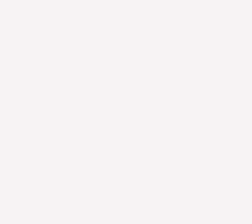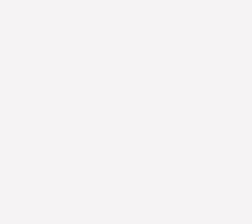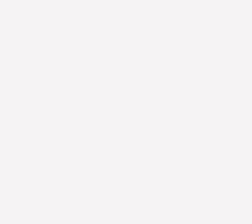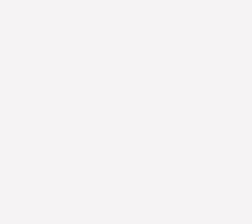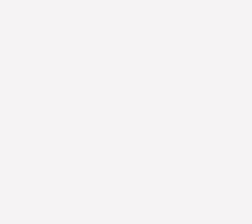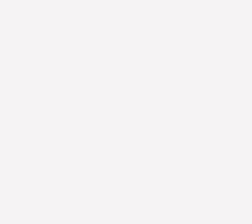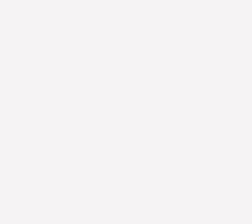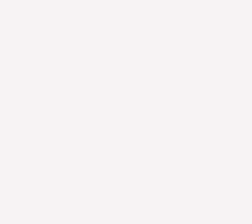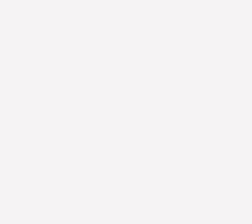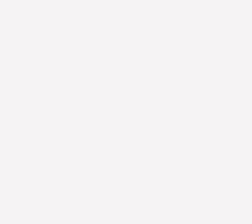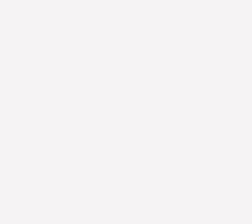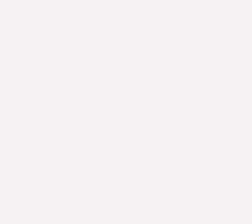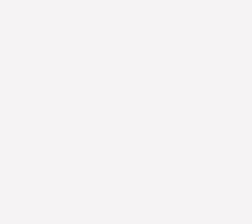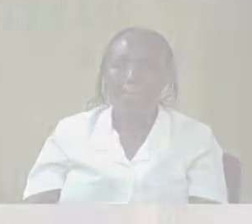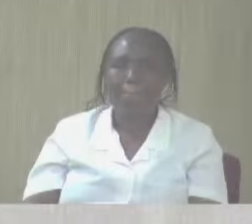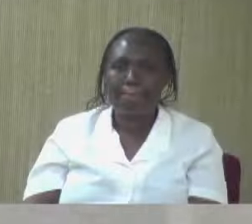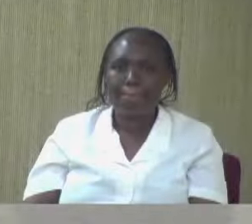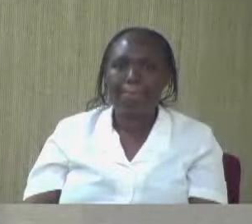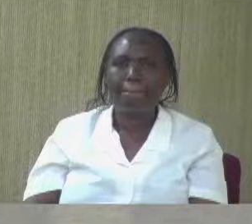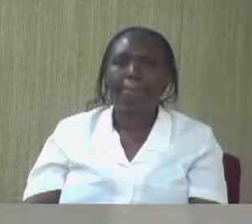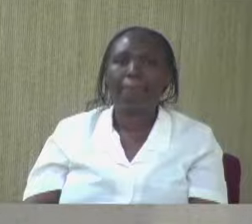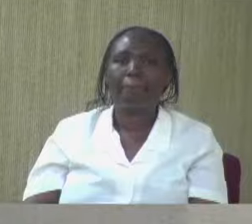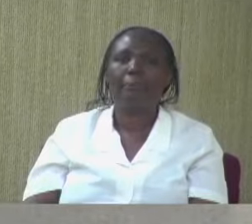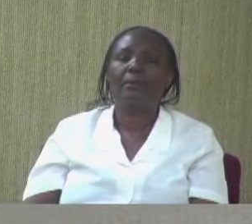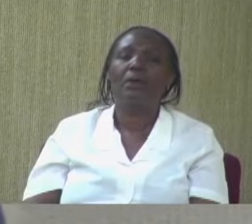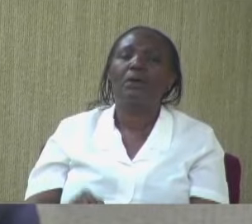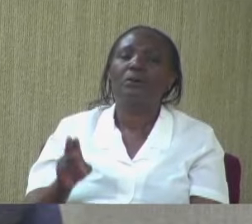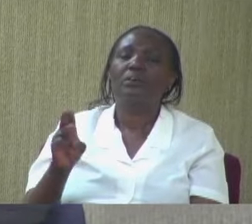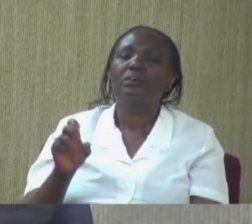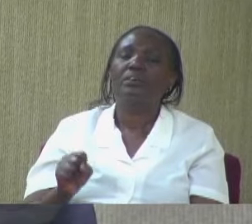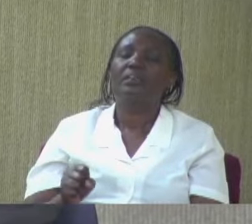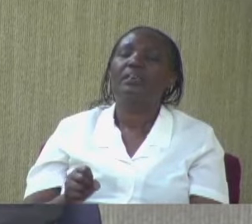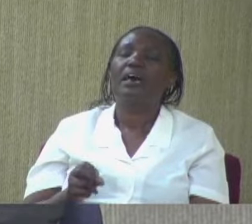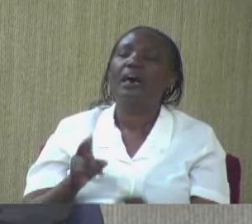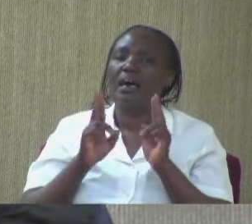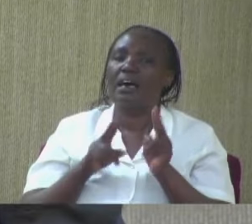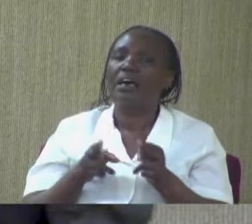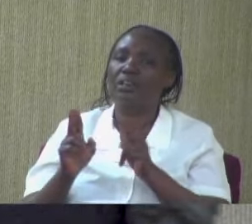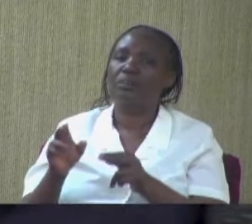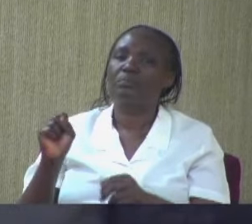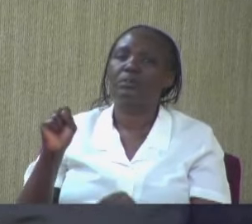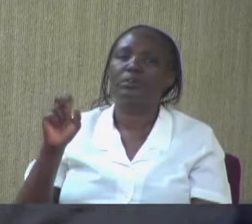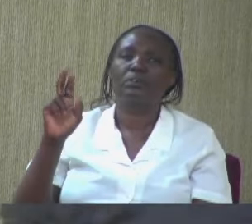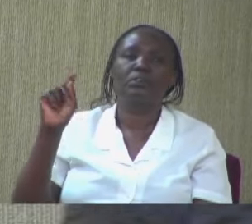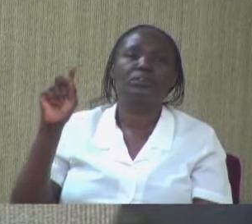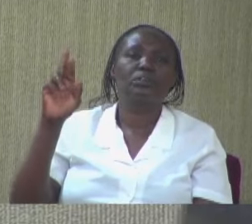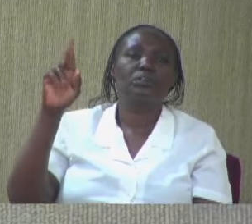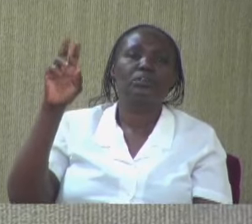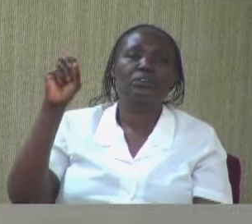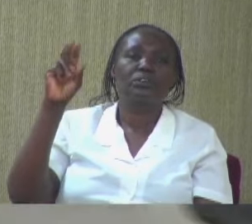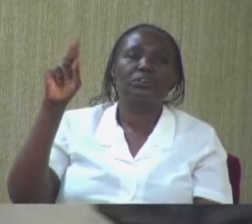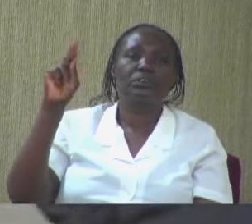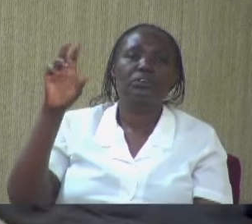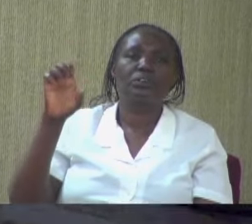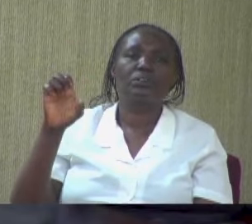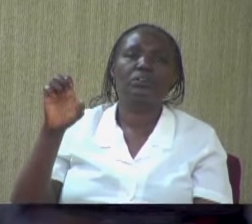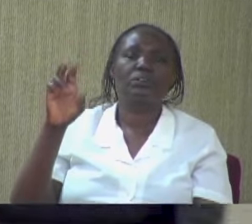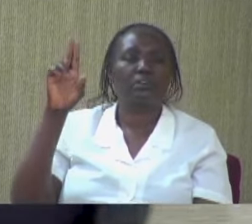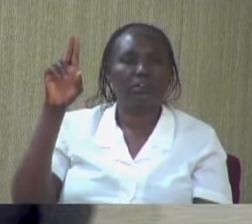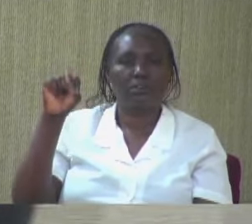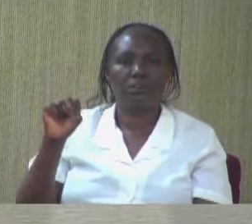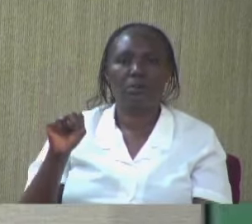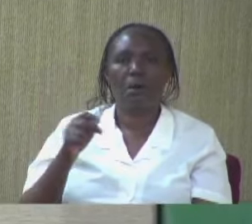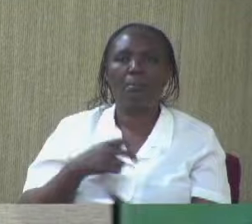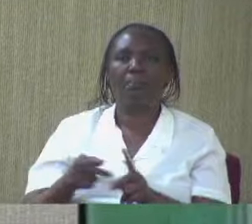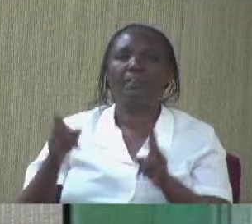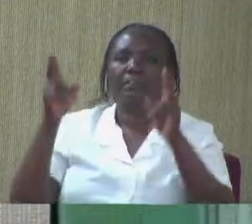Did you catch that statement? Was it a natural stroke? No. But